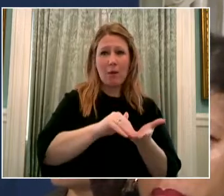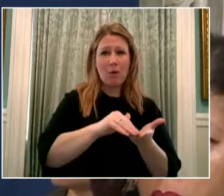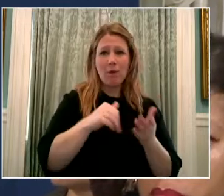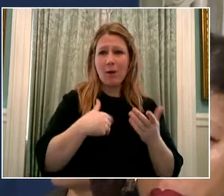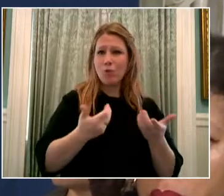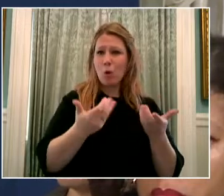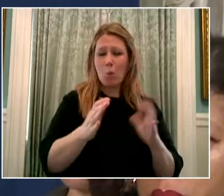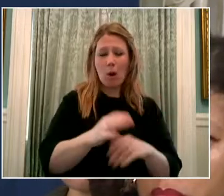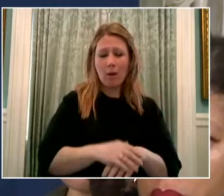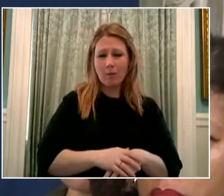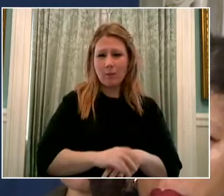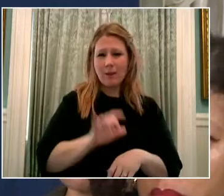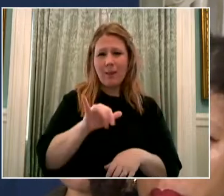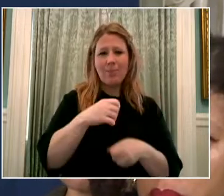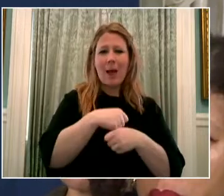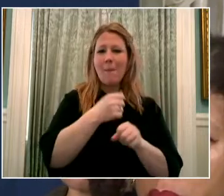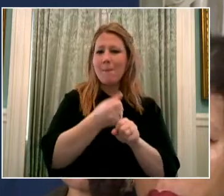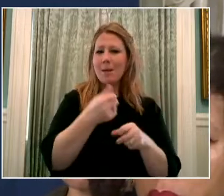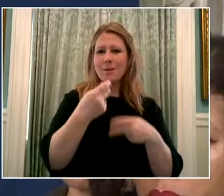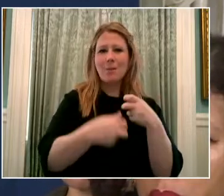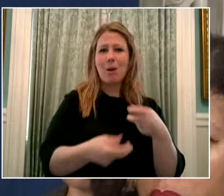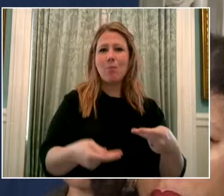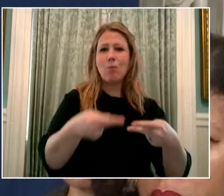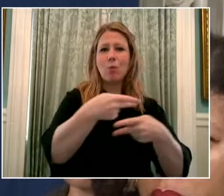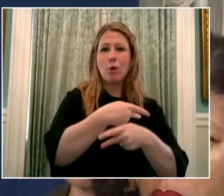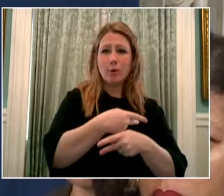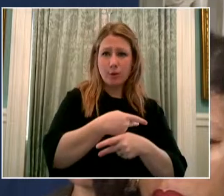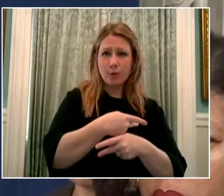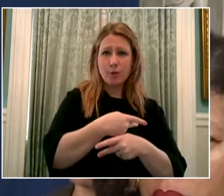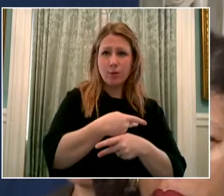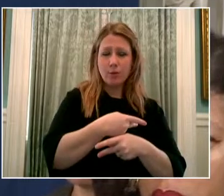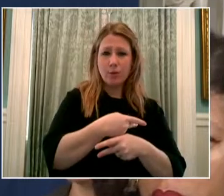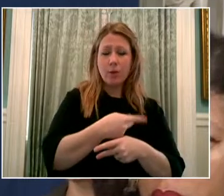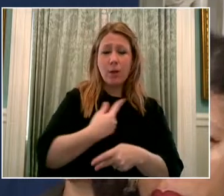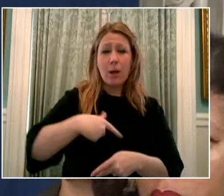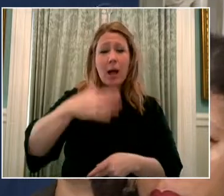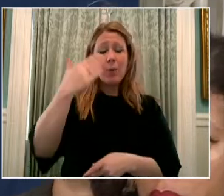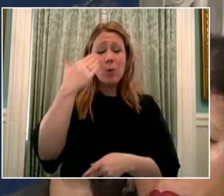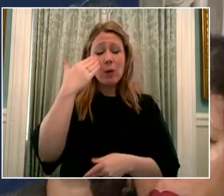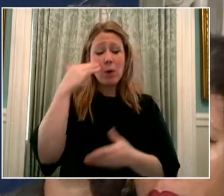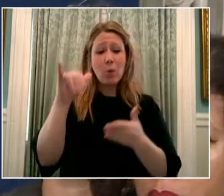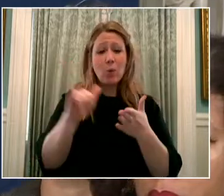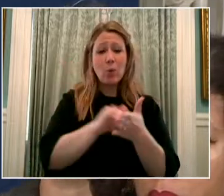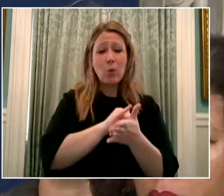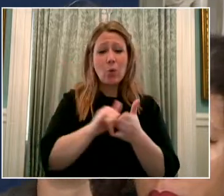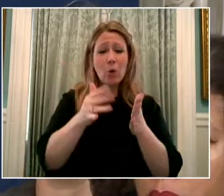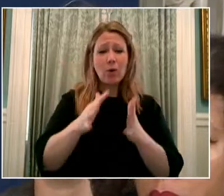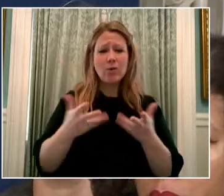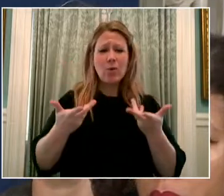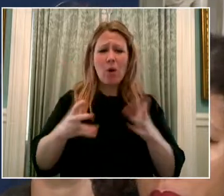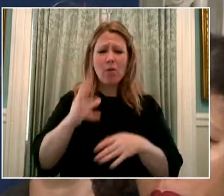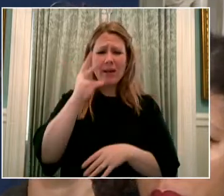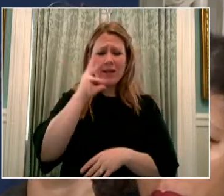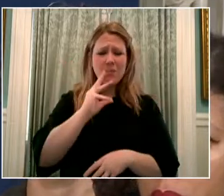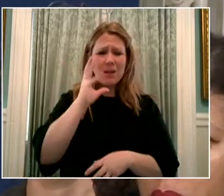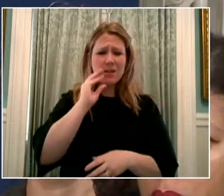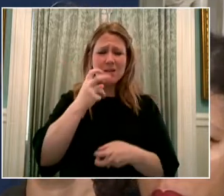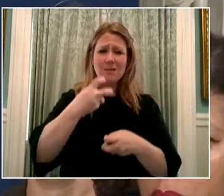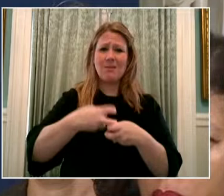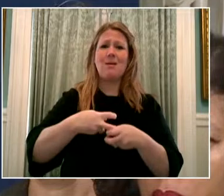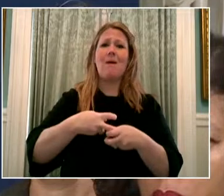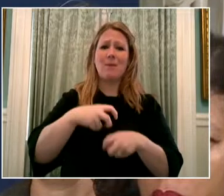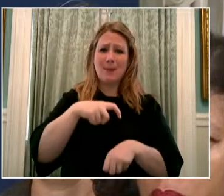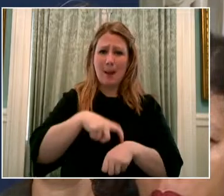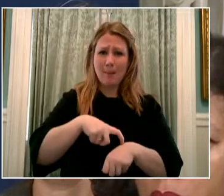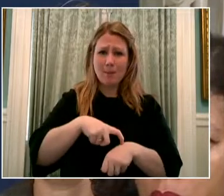problem. And we also know that New Yorkers are going through very difficult times. So we don't want to raise taxes. We don't want